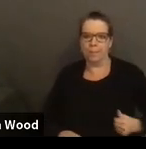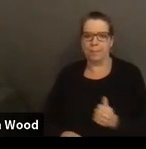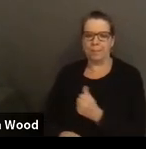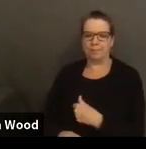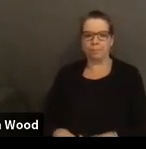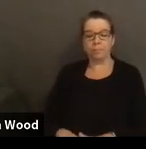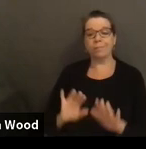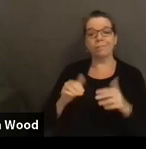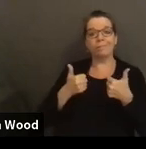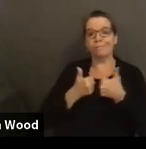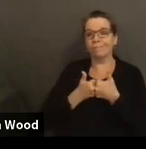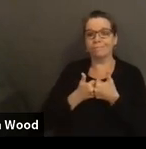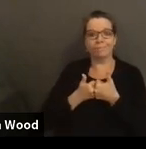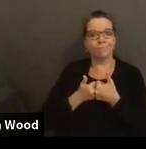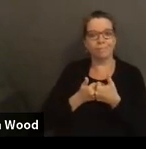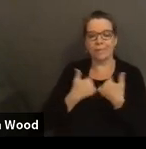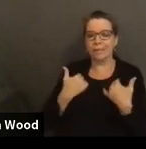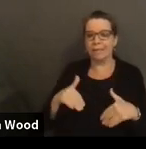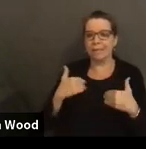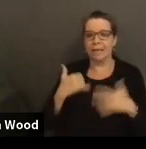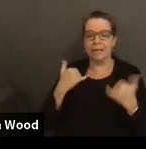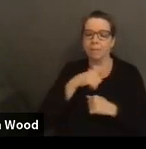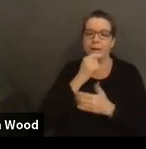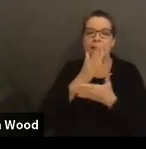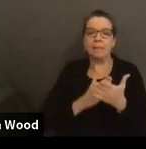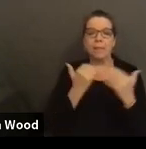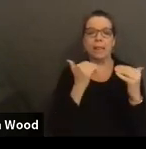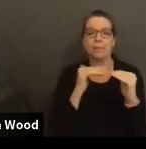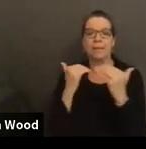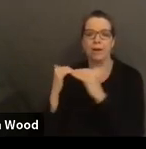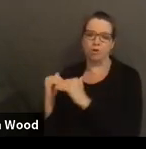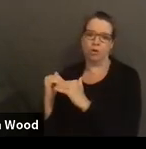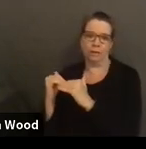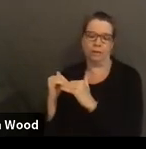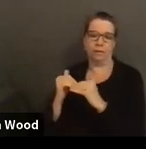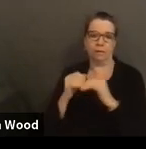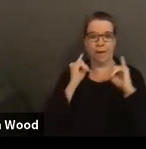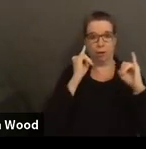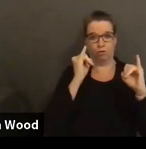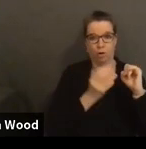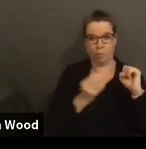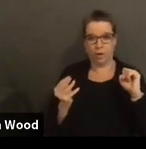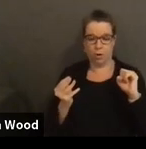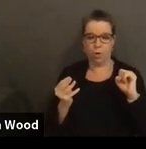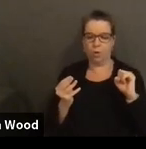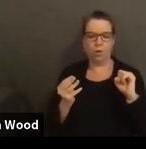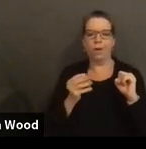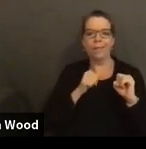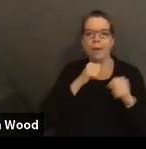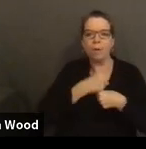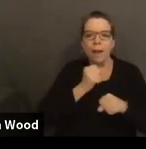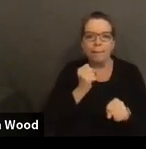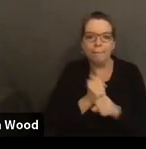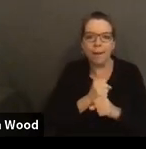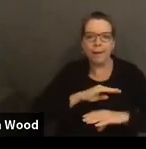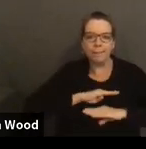The challenges are hard today because of some of the limitations. Instructional materials were not originally created to meet